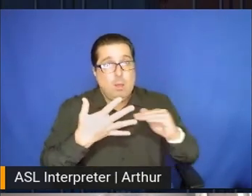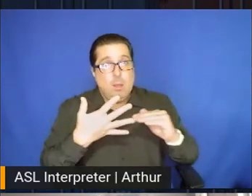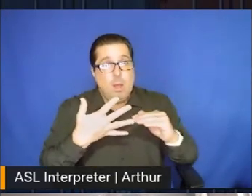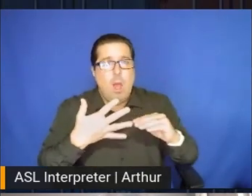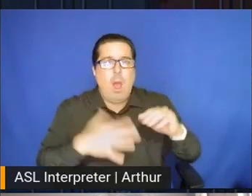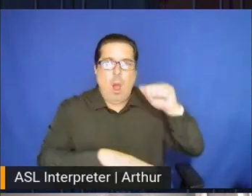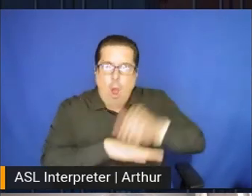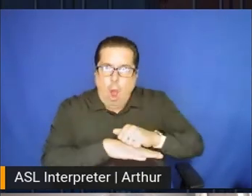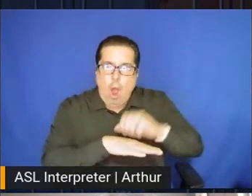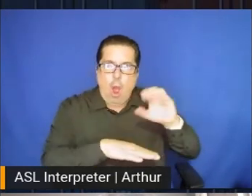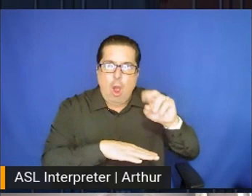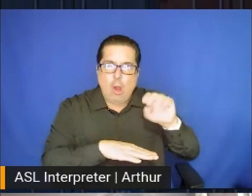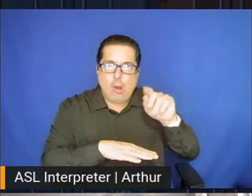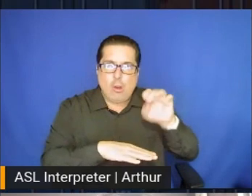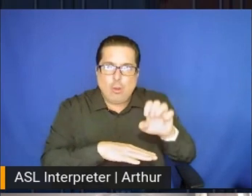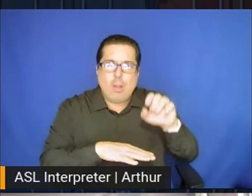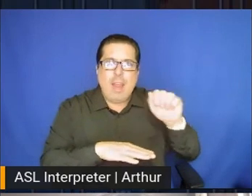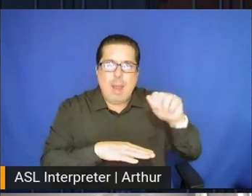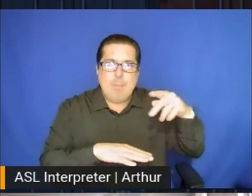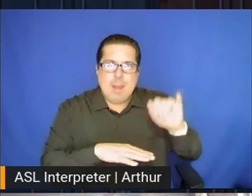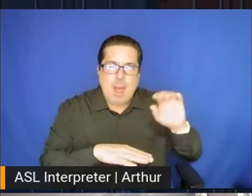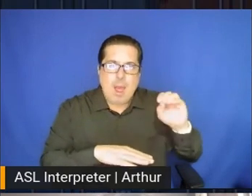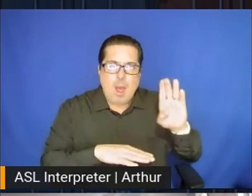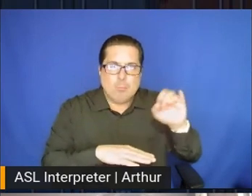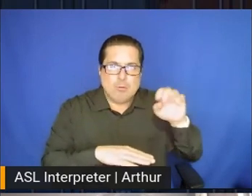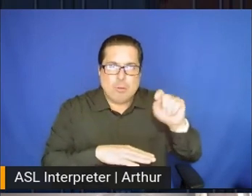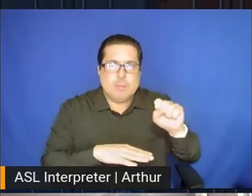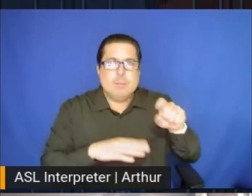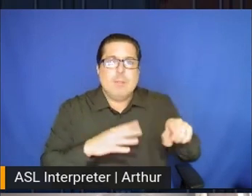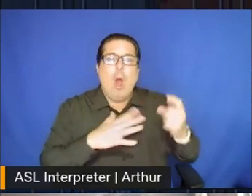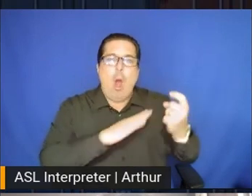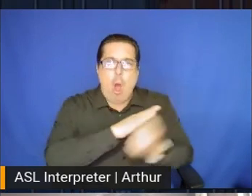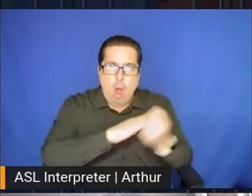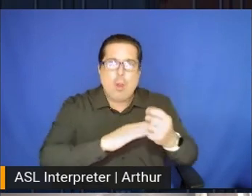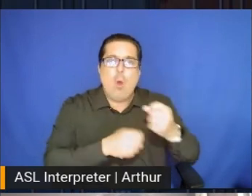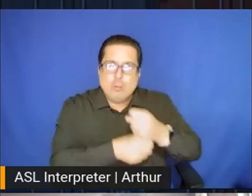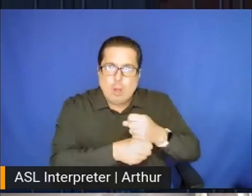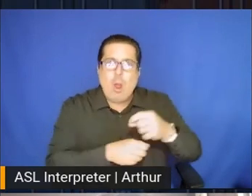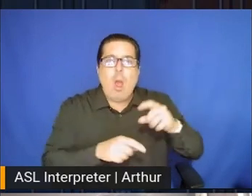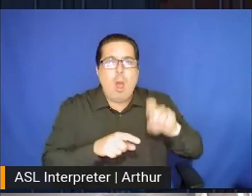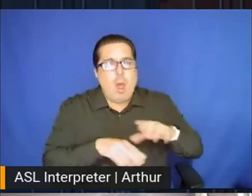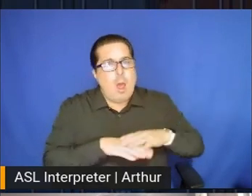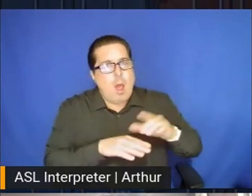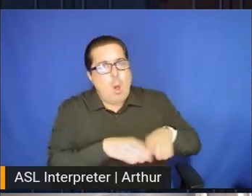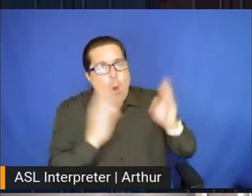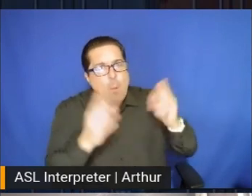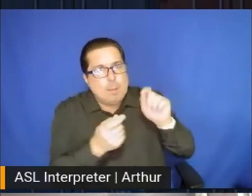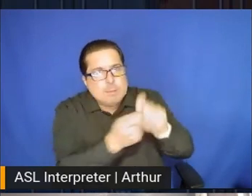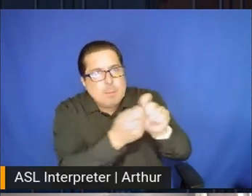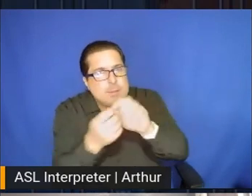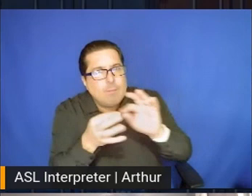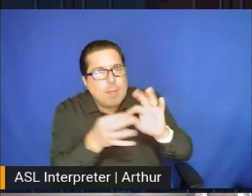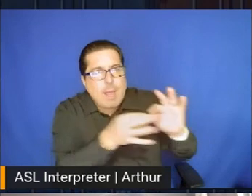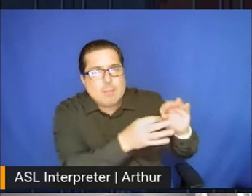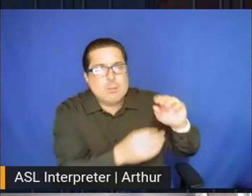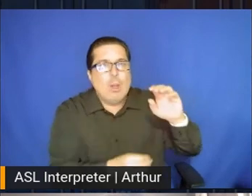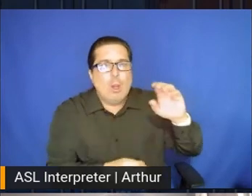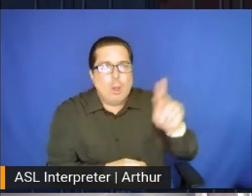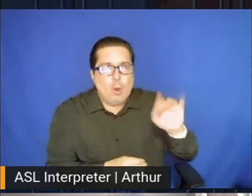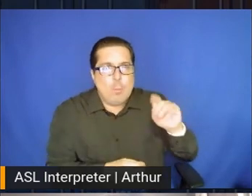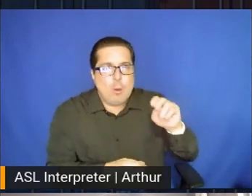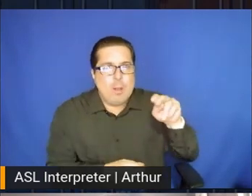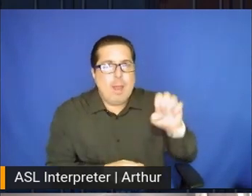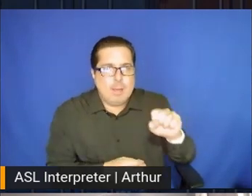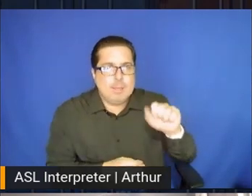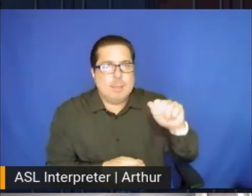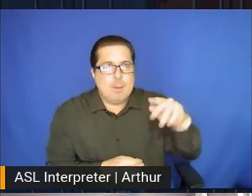objects, and it's completely auto-generated based on open specifications of the Kubernetes API. And the